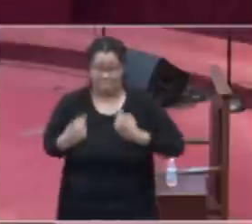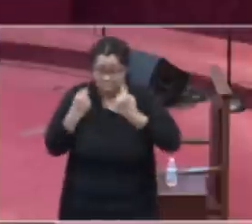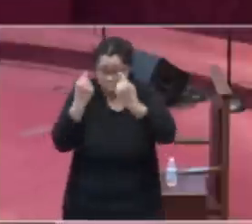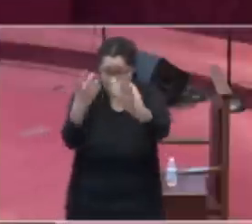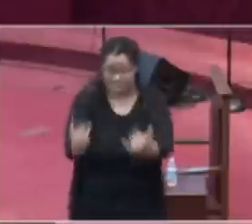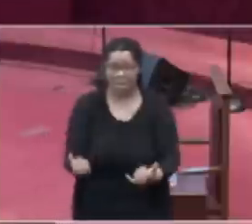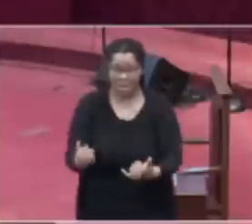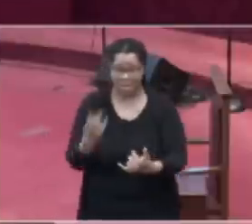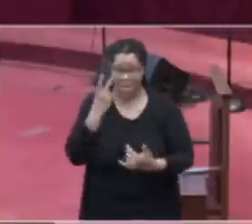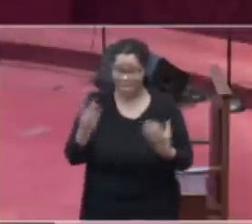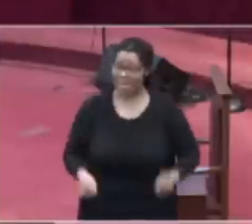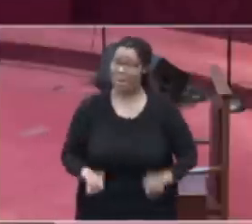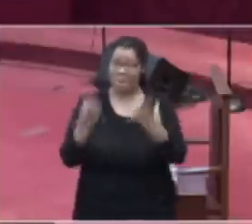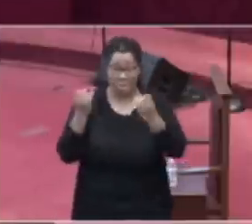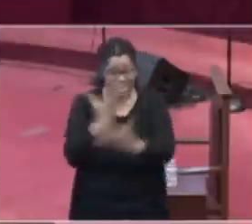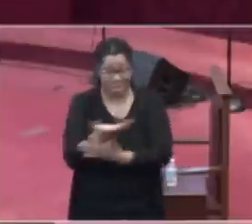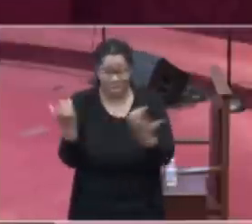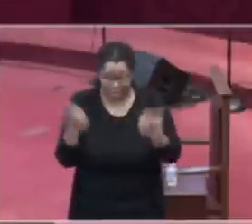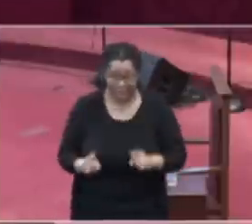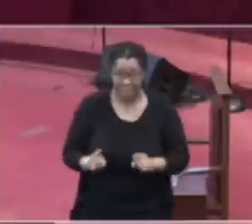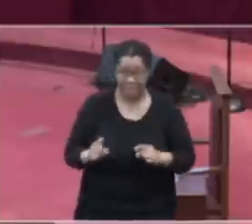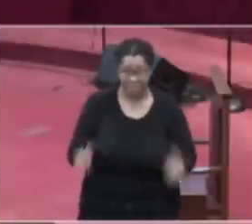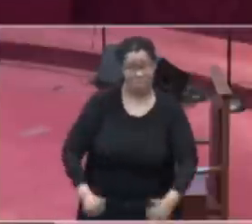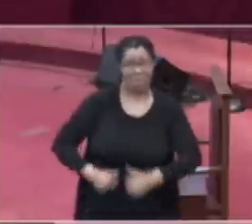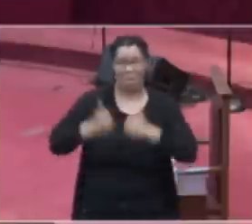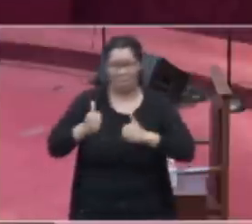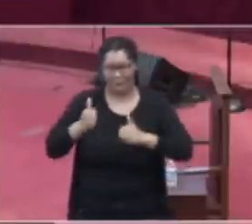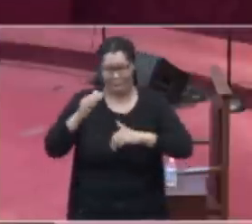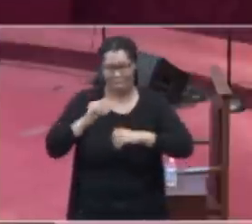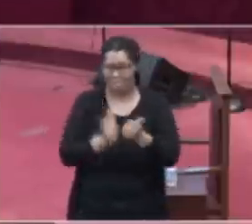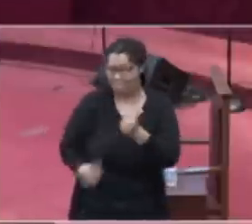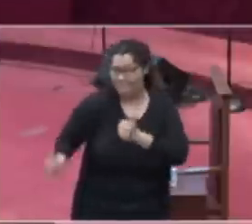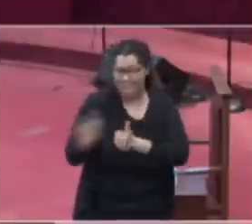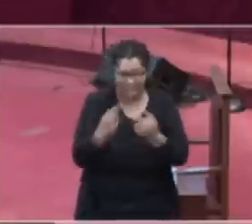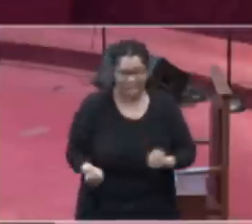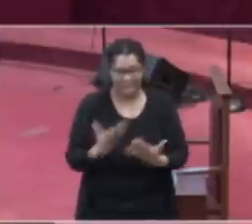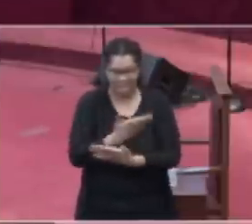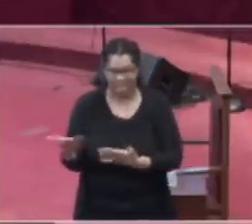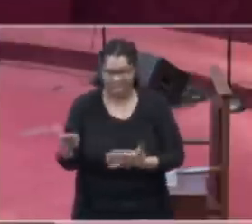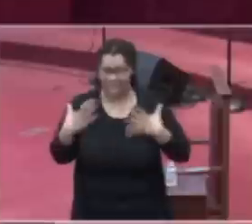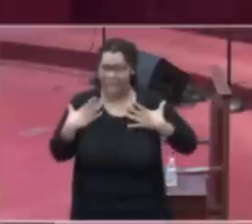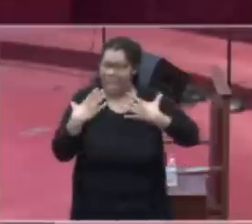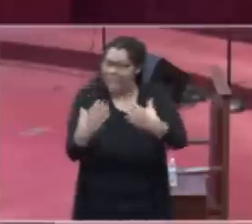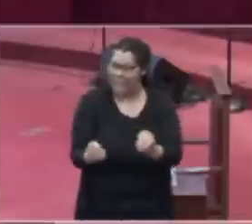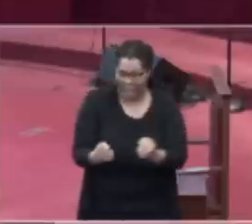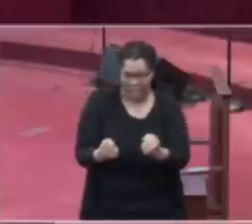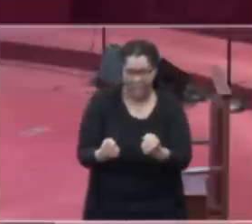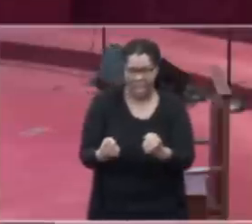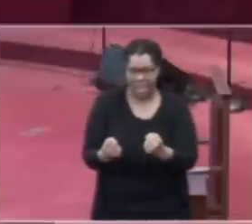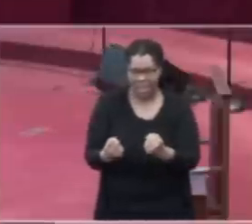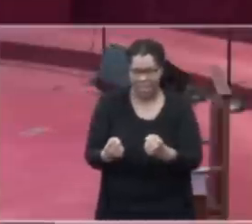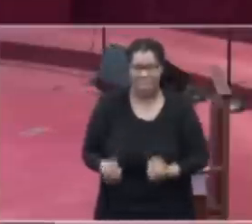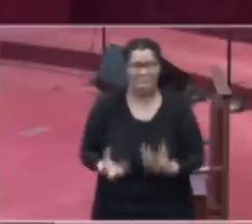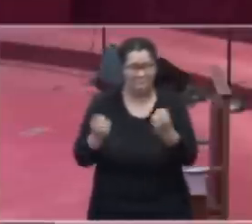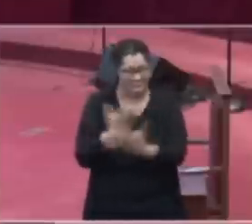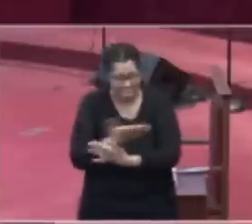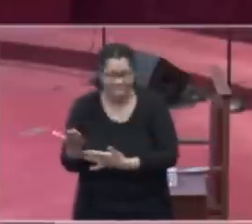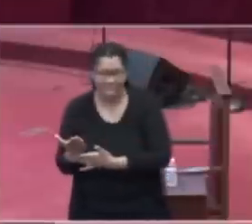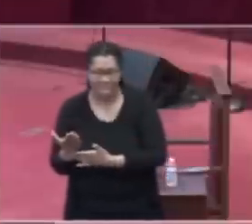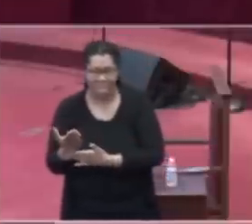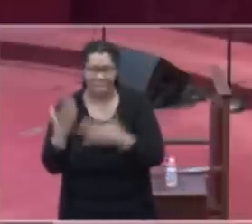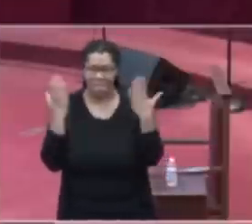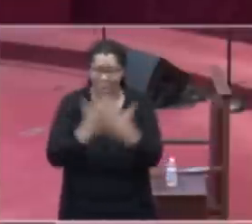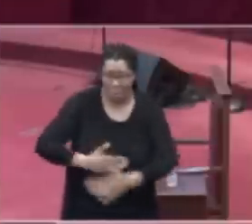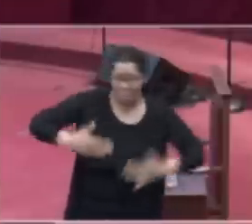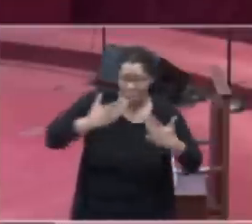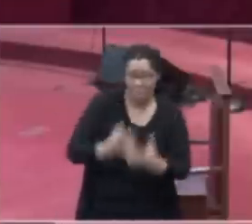I've seen too much. I've survived too much. I've recovered from too much. I'm